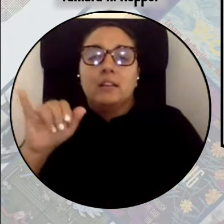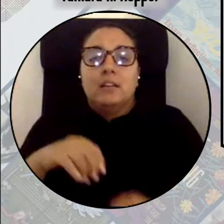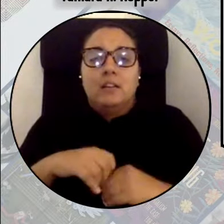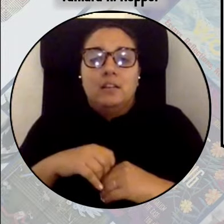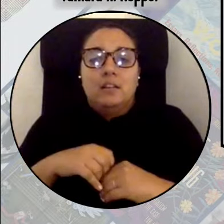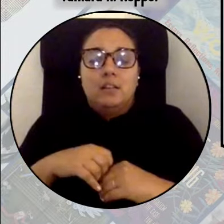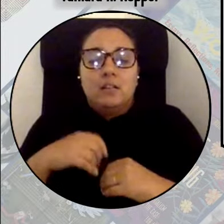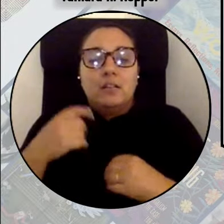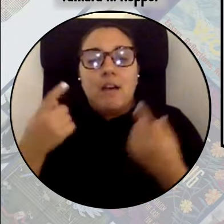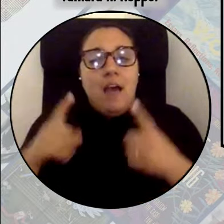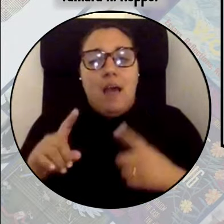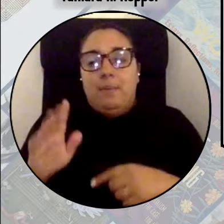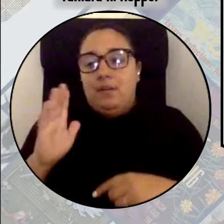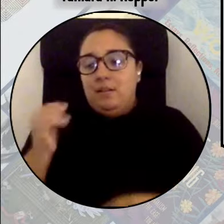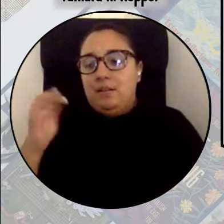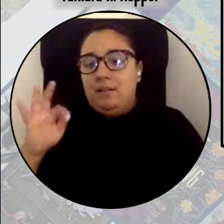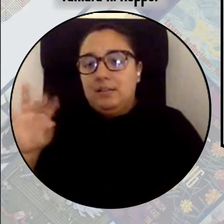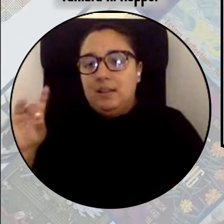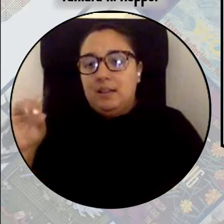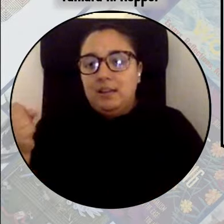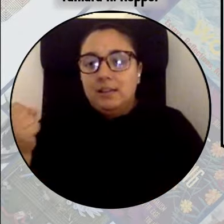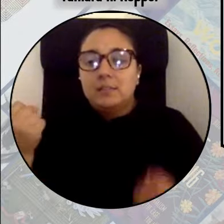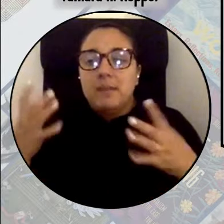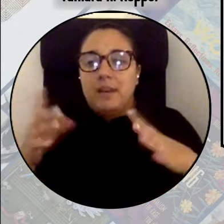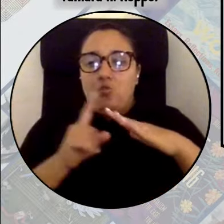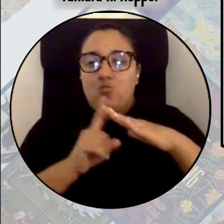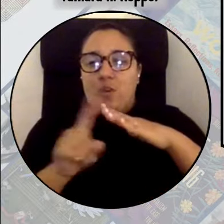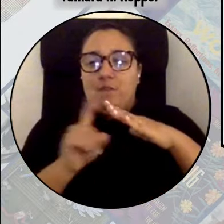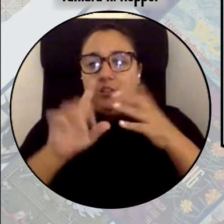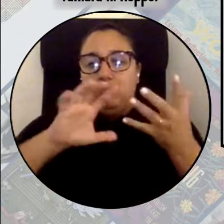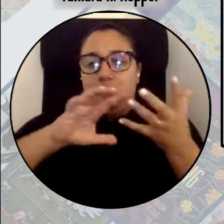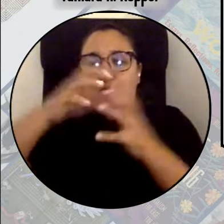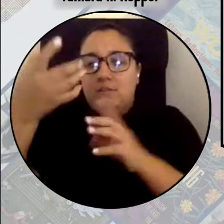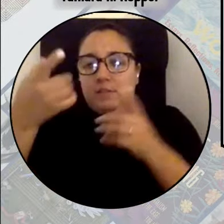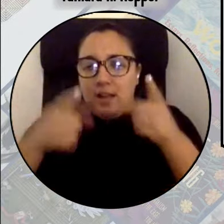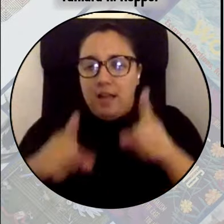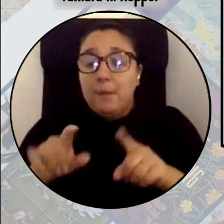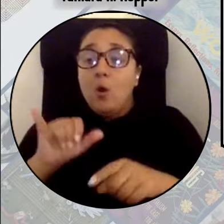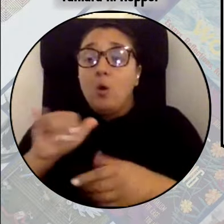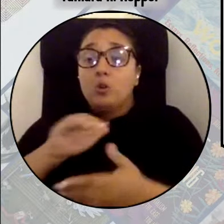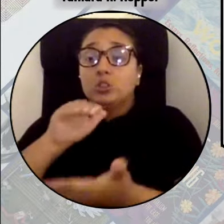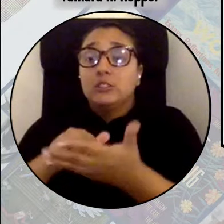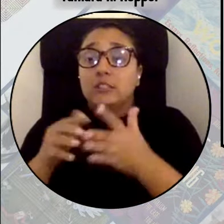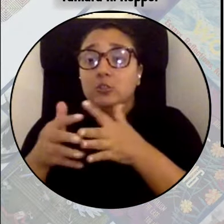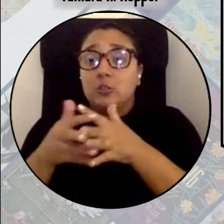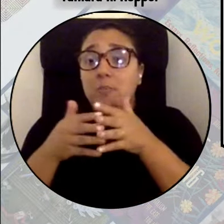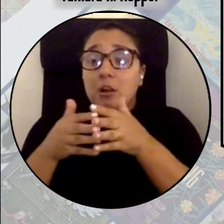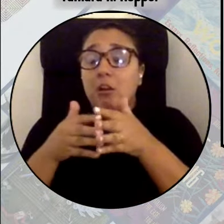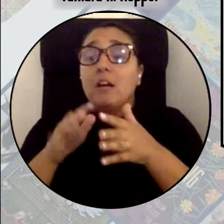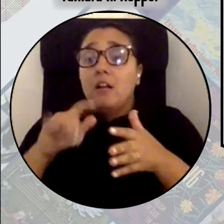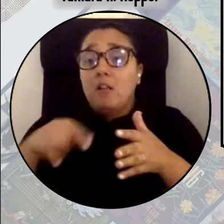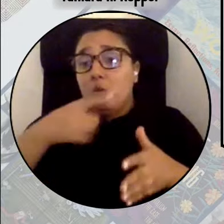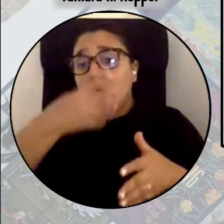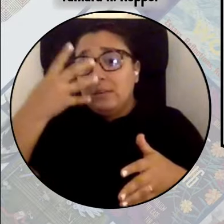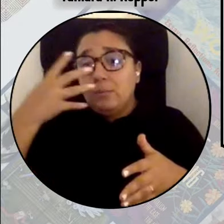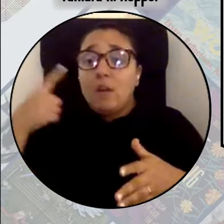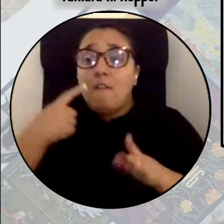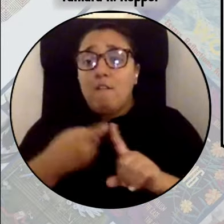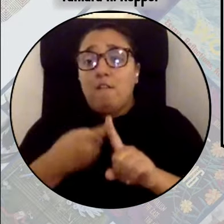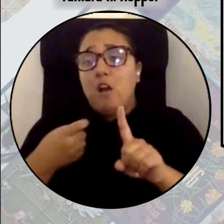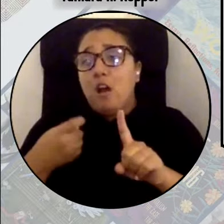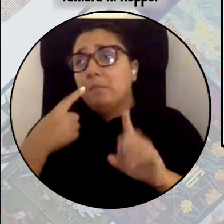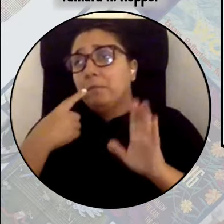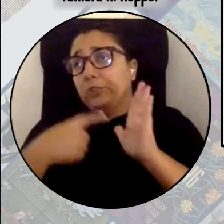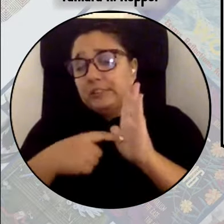crisis and in response to a lot of Central American immigrants, right, from, let's say, El Salvador and so